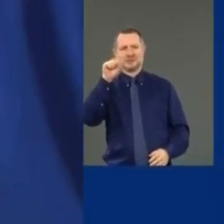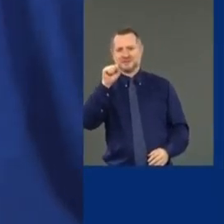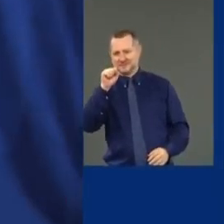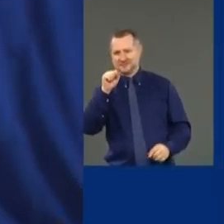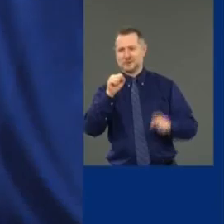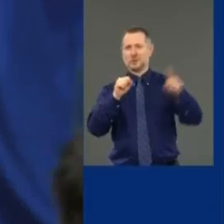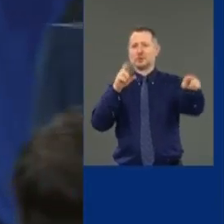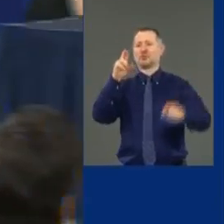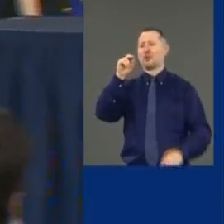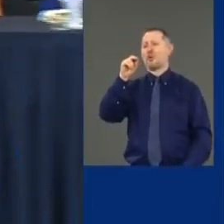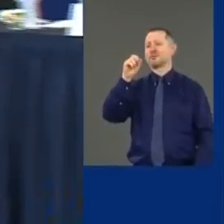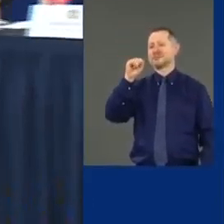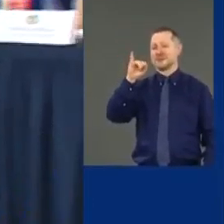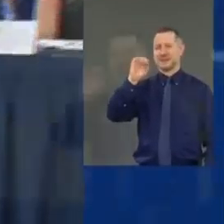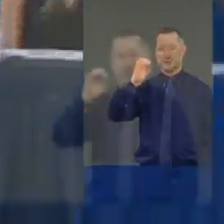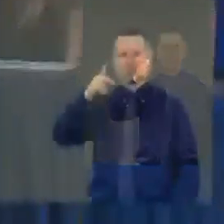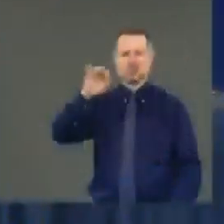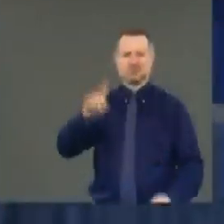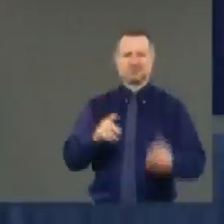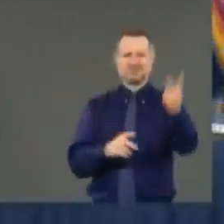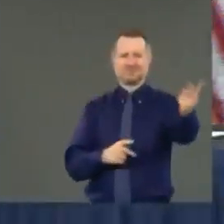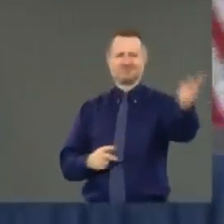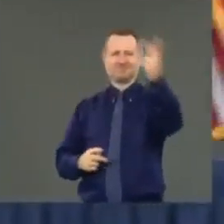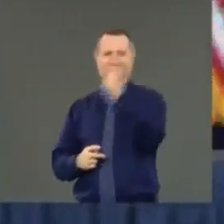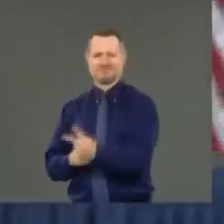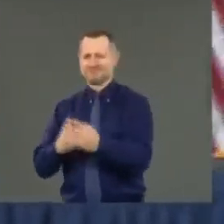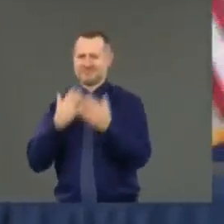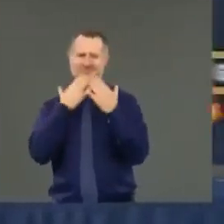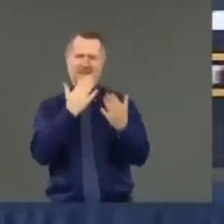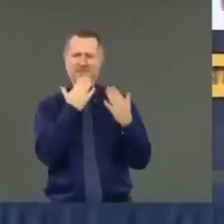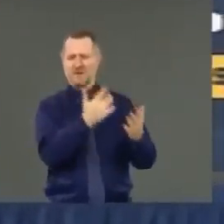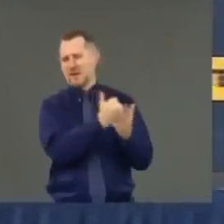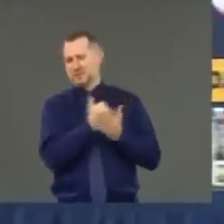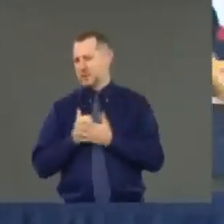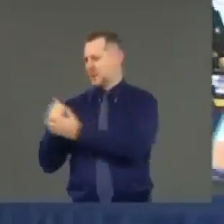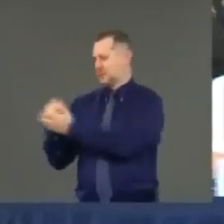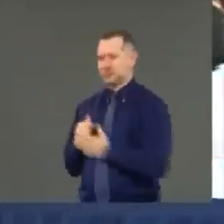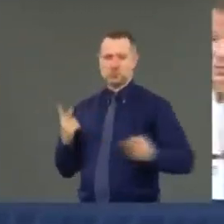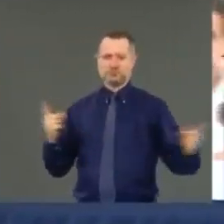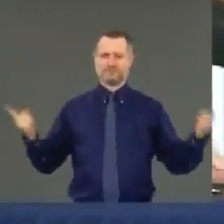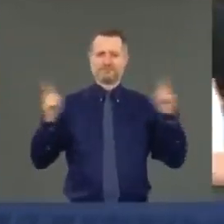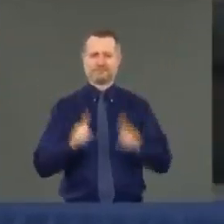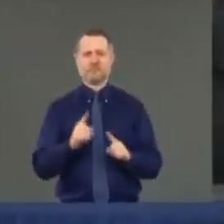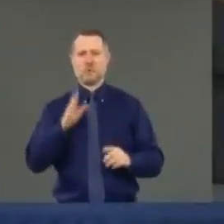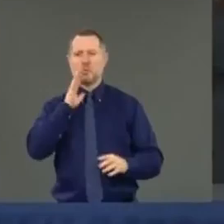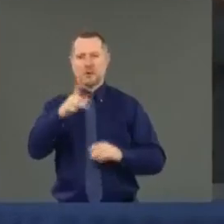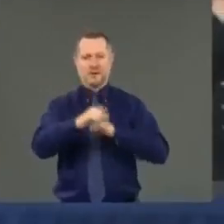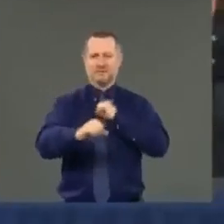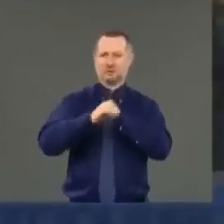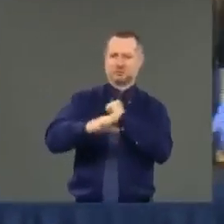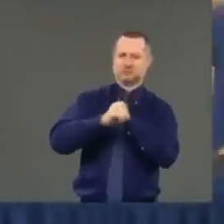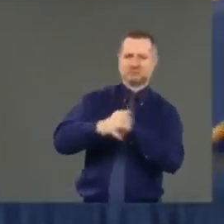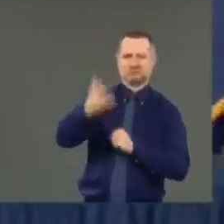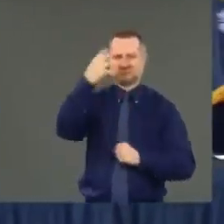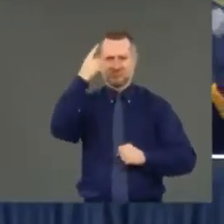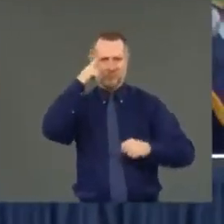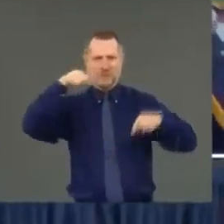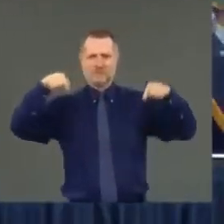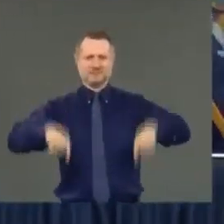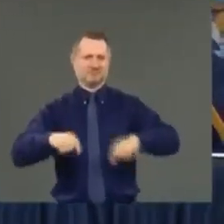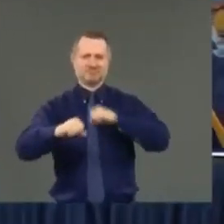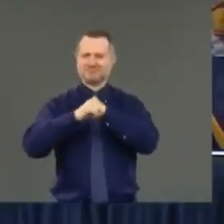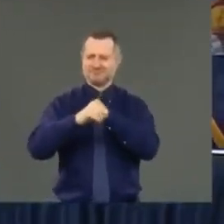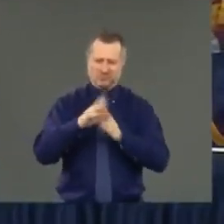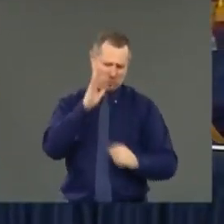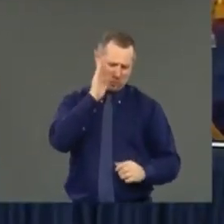are going to join us, and I want to thank them very much. They're going to help communicate this. They're going to do advertisements for the state, and